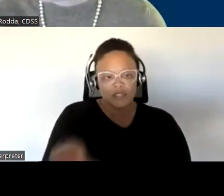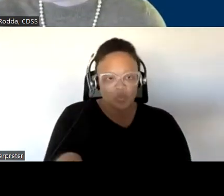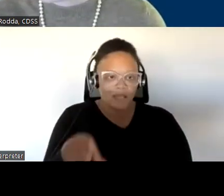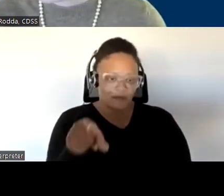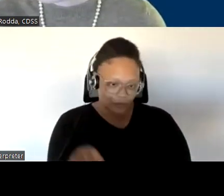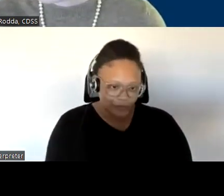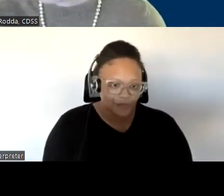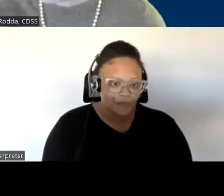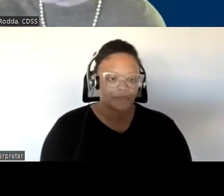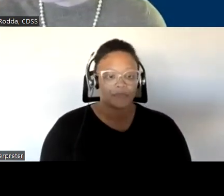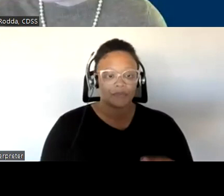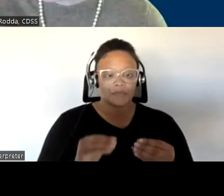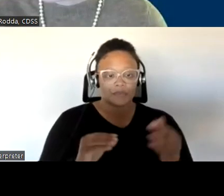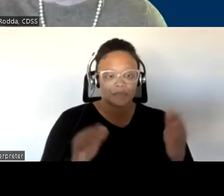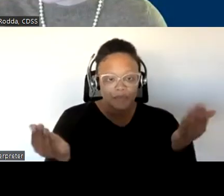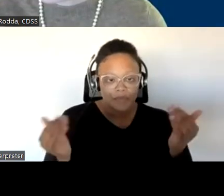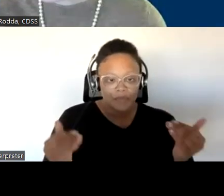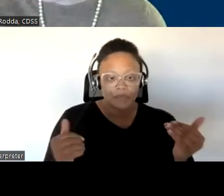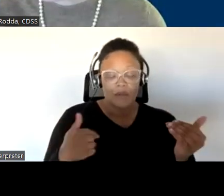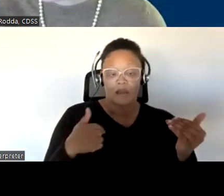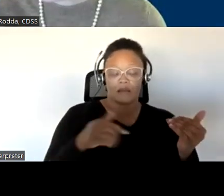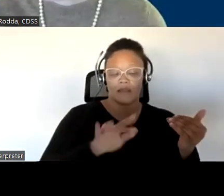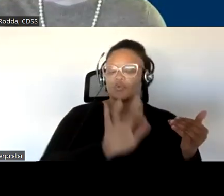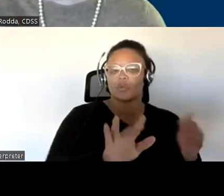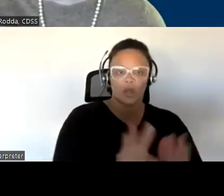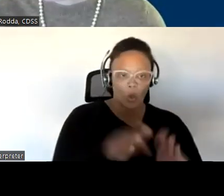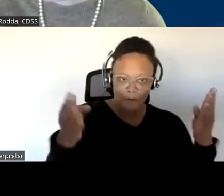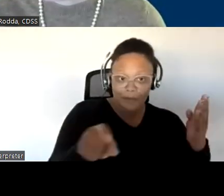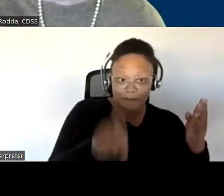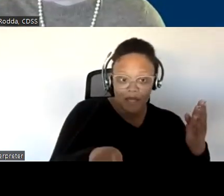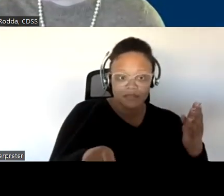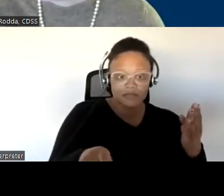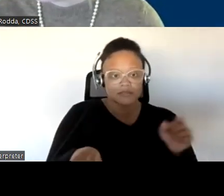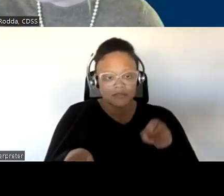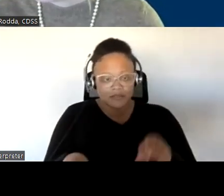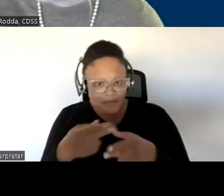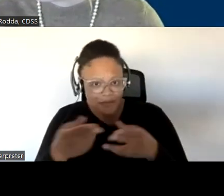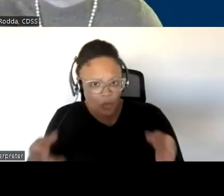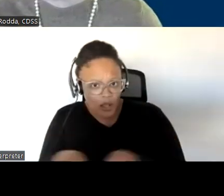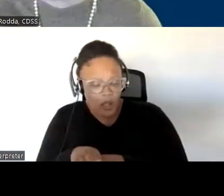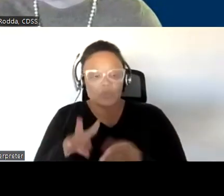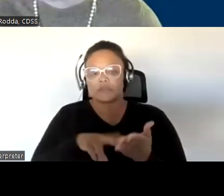that I'm temporarily closed, the survey asks when I plan to reopen.